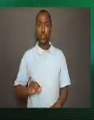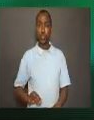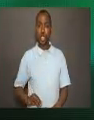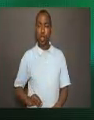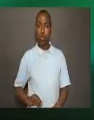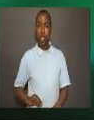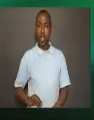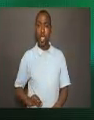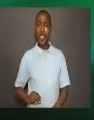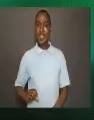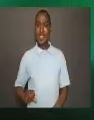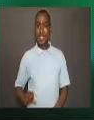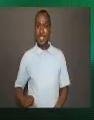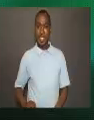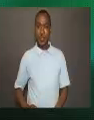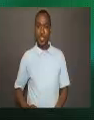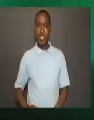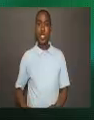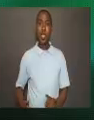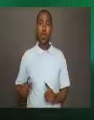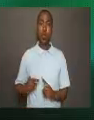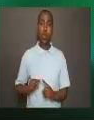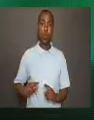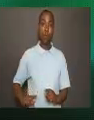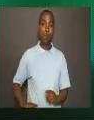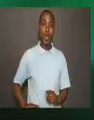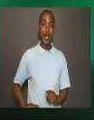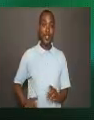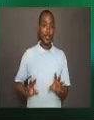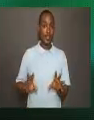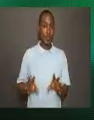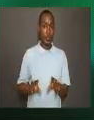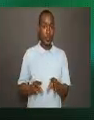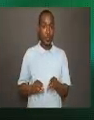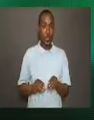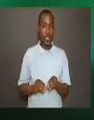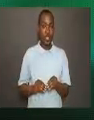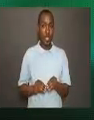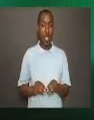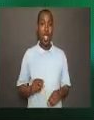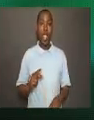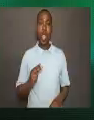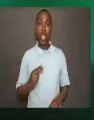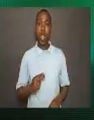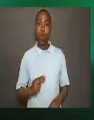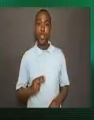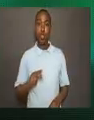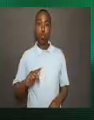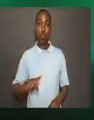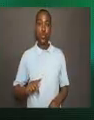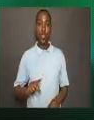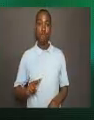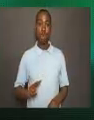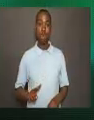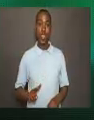intestine, spleen, and pancreas collect in the hepatic portal vein